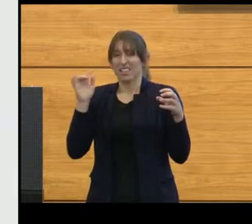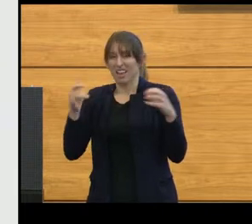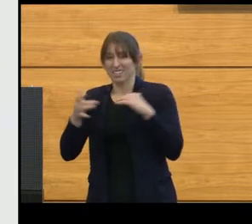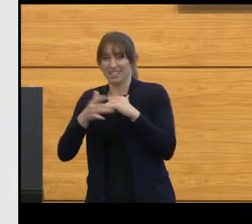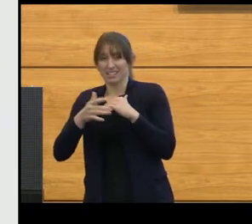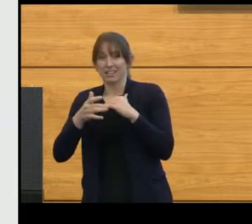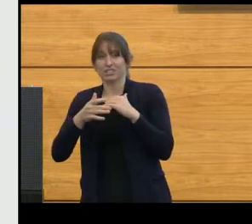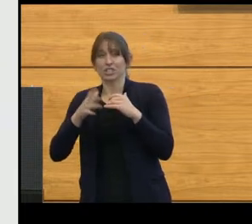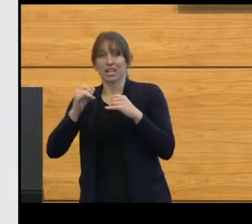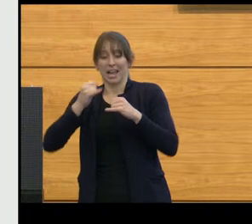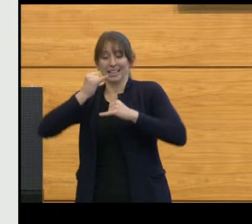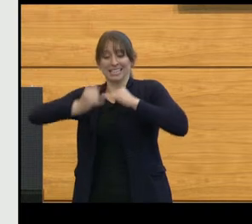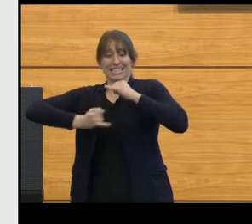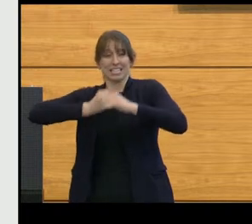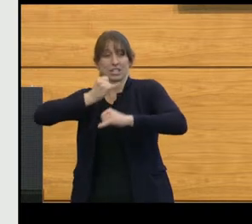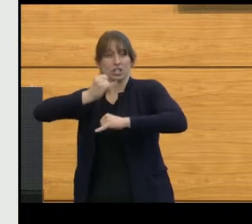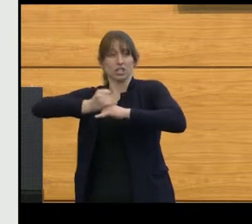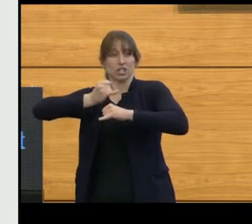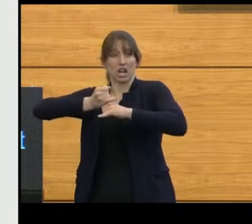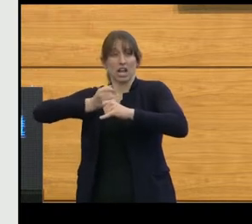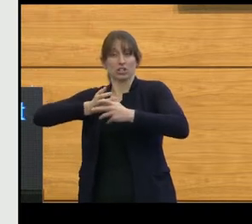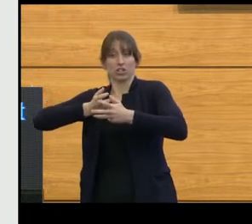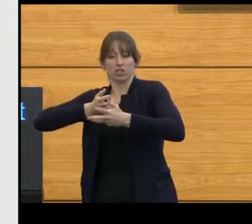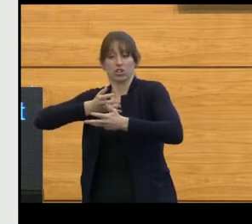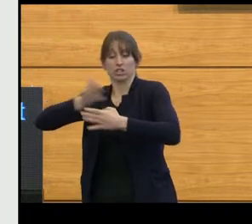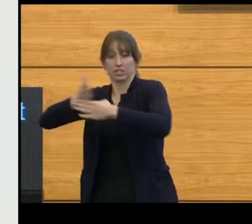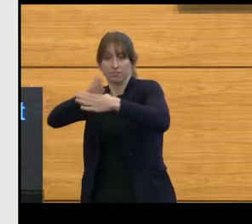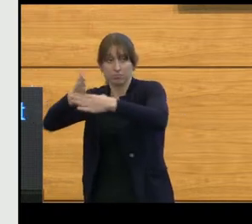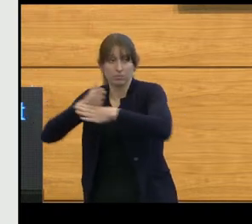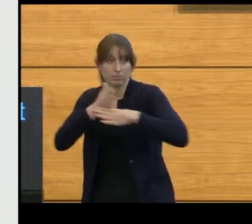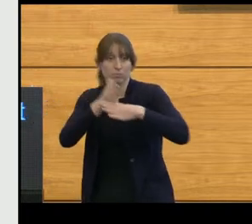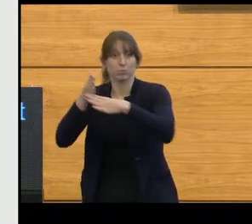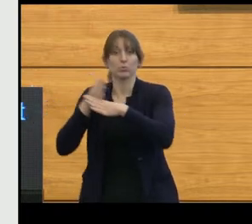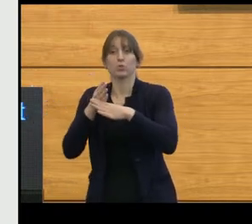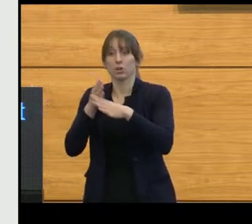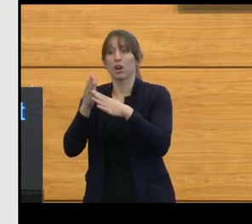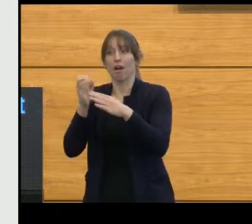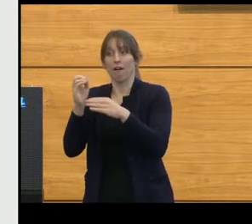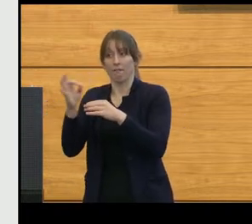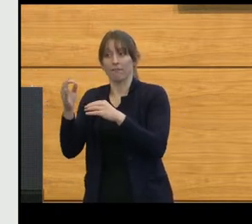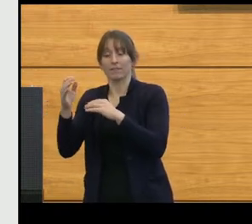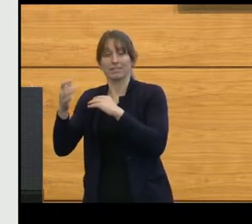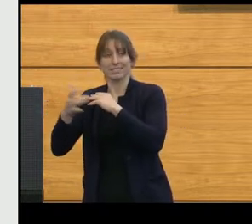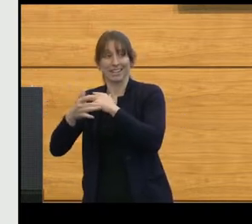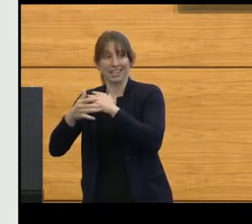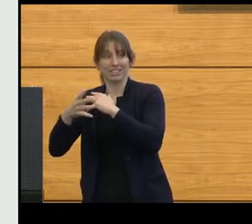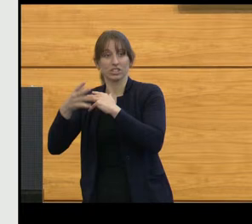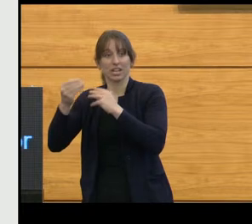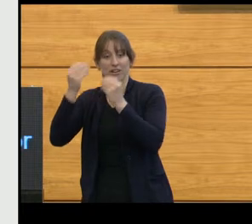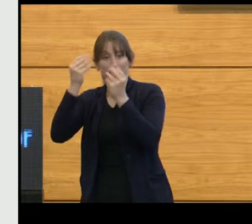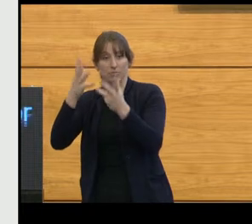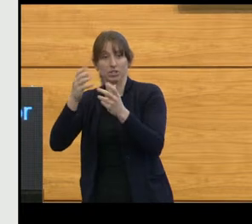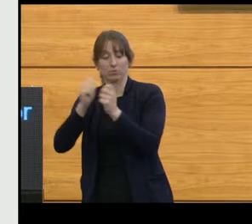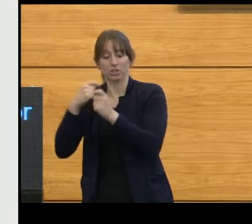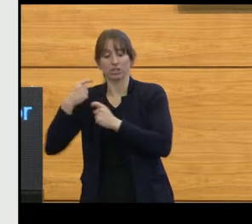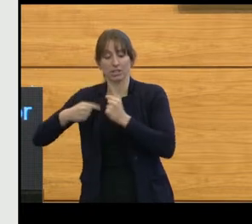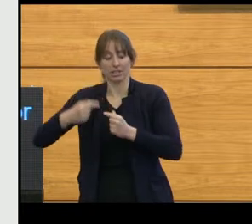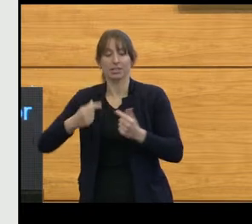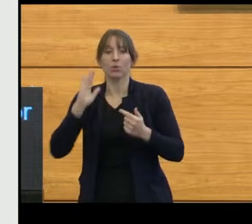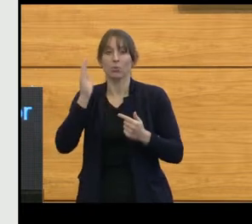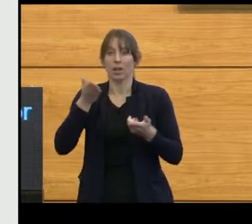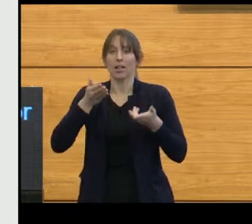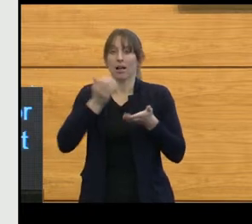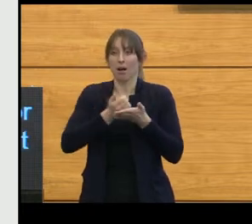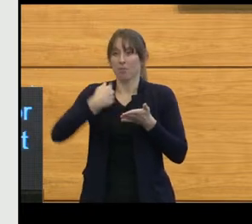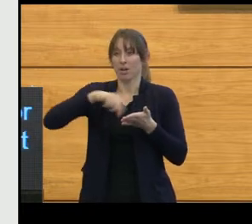international consortium. So we know that tumor resection is important. We know that it's important as well that to